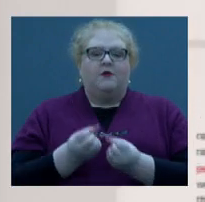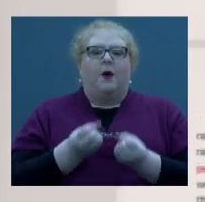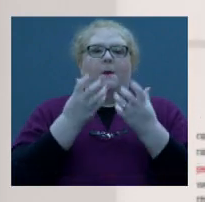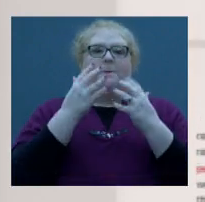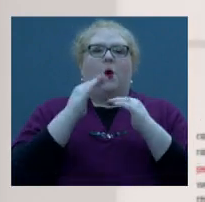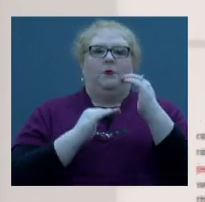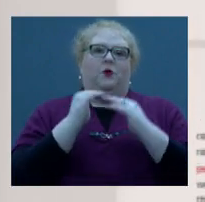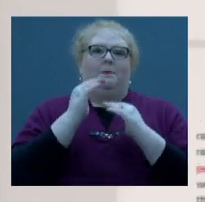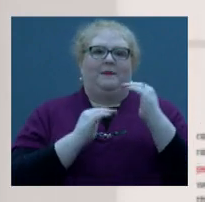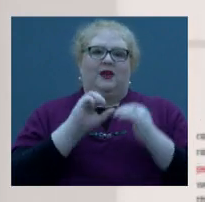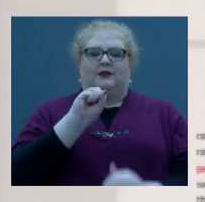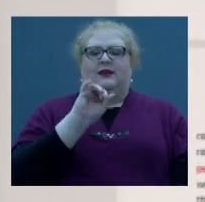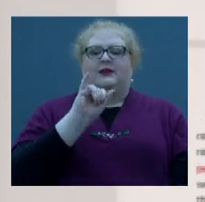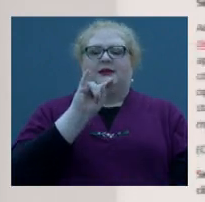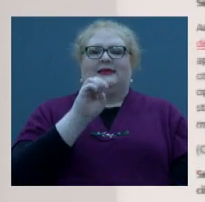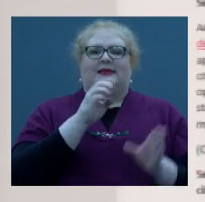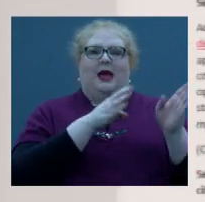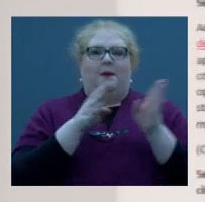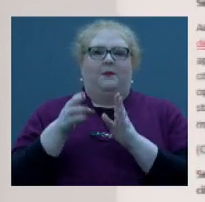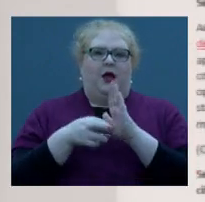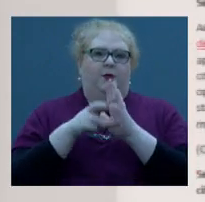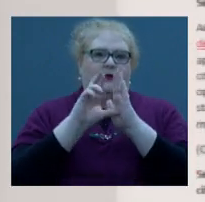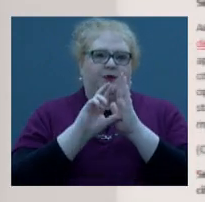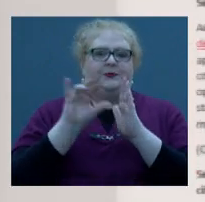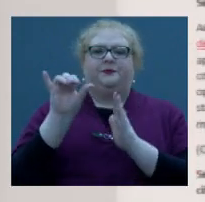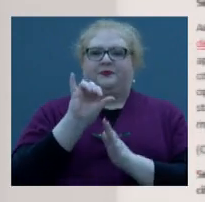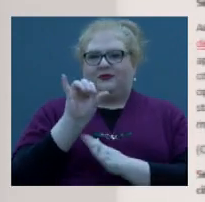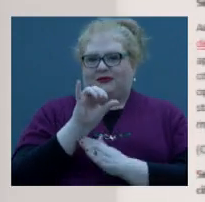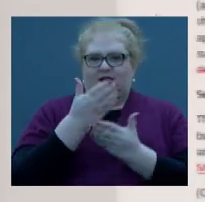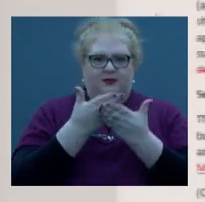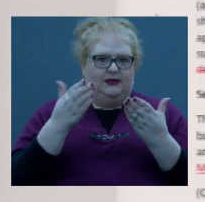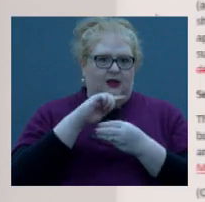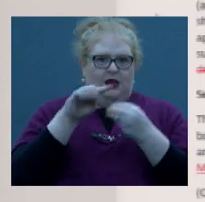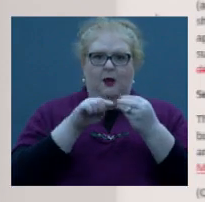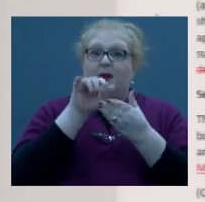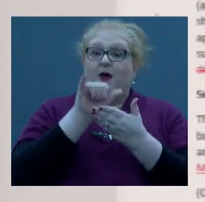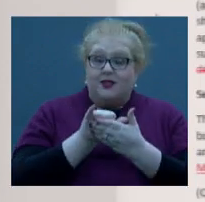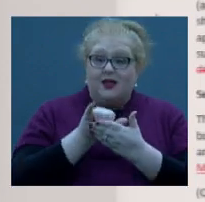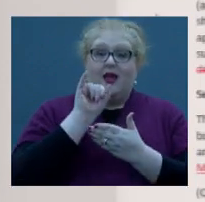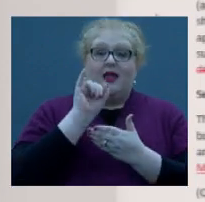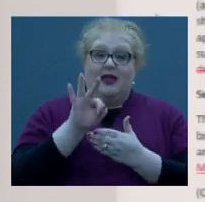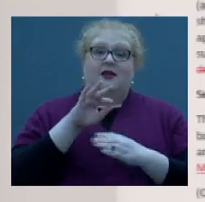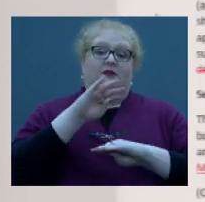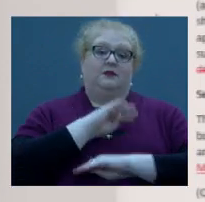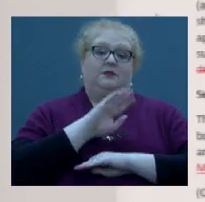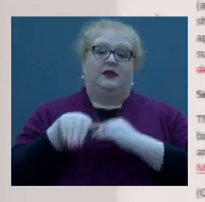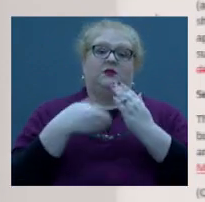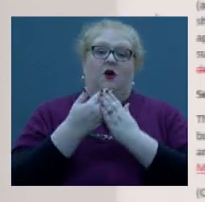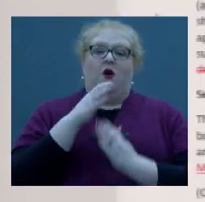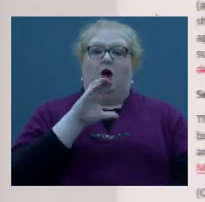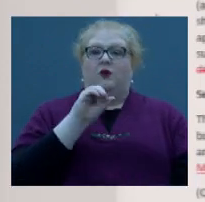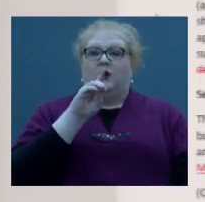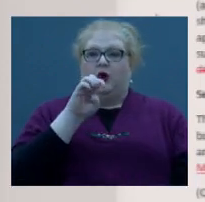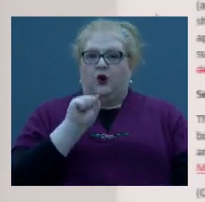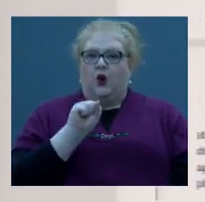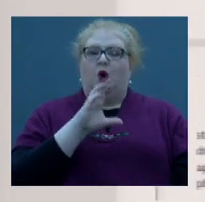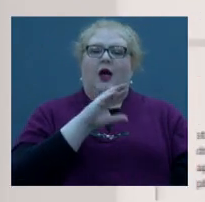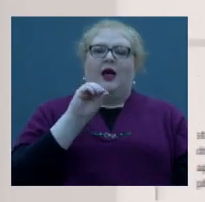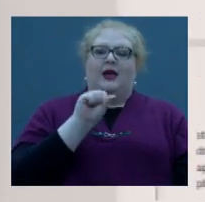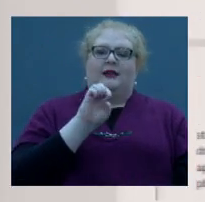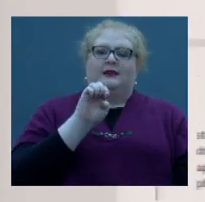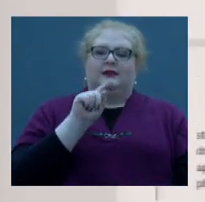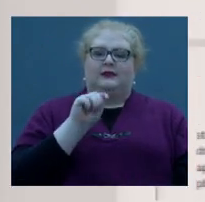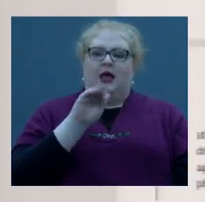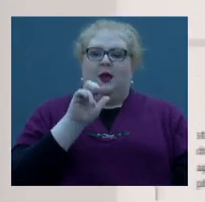site plan review. The same point on that one is that if it meets all the codes and the setbacks, if you're looking at a